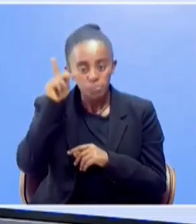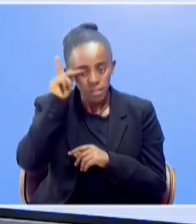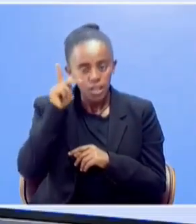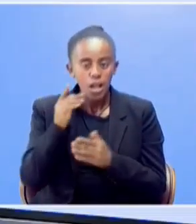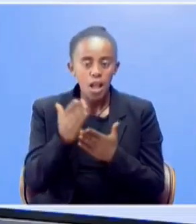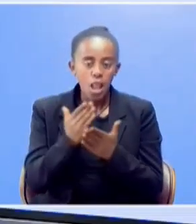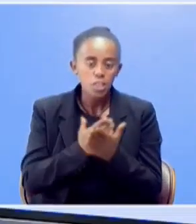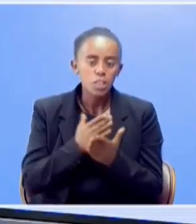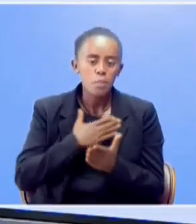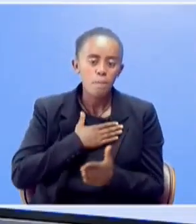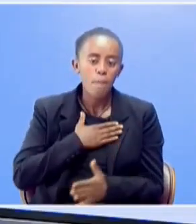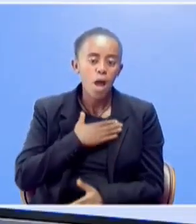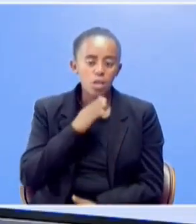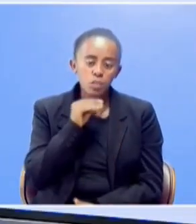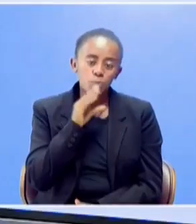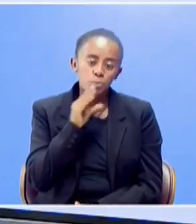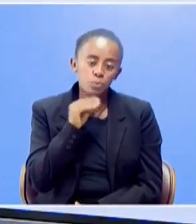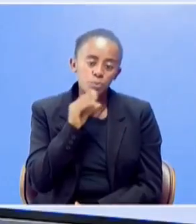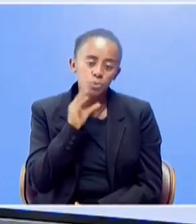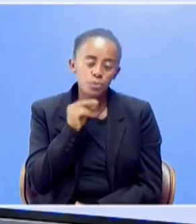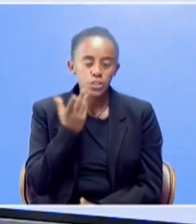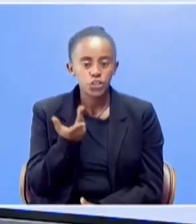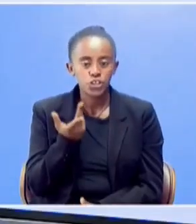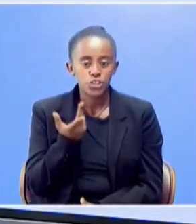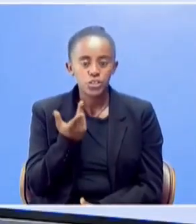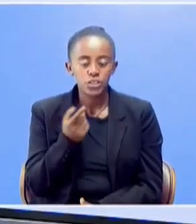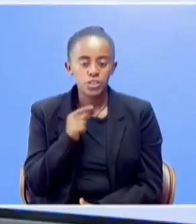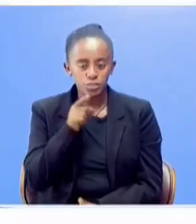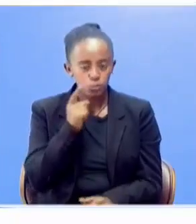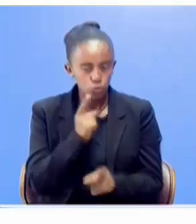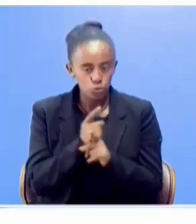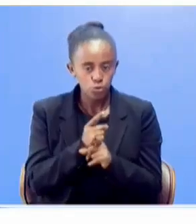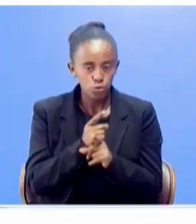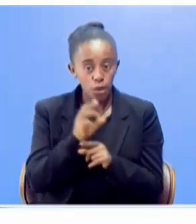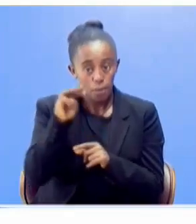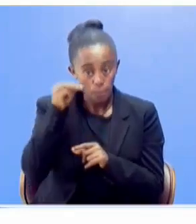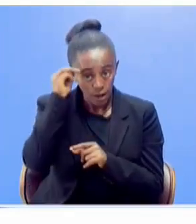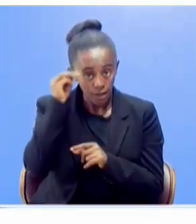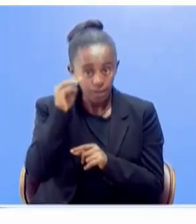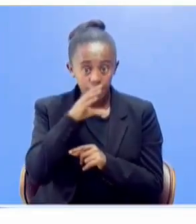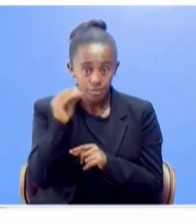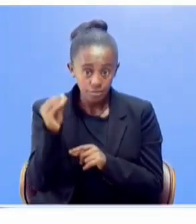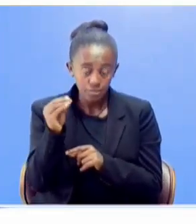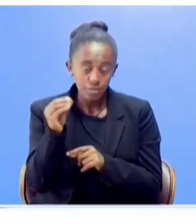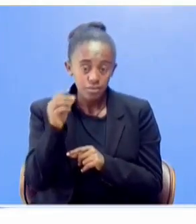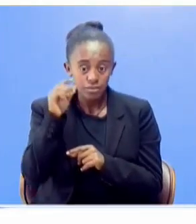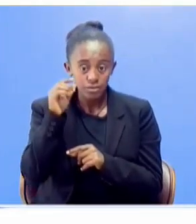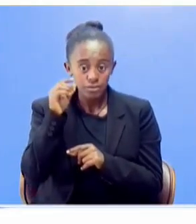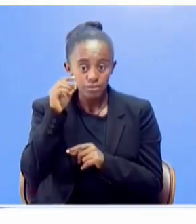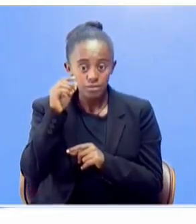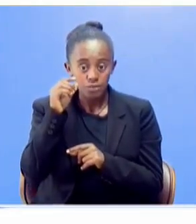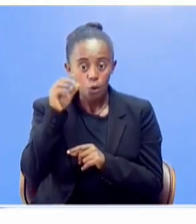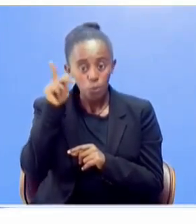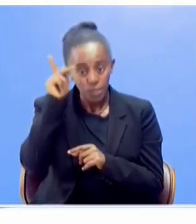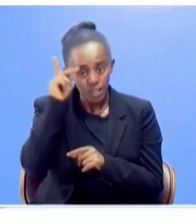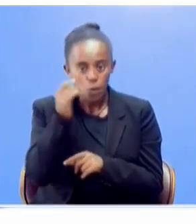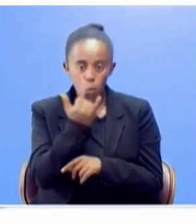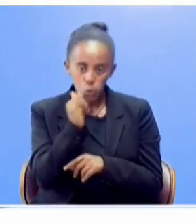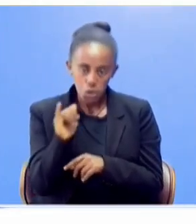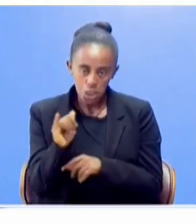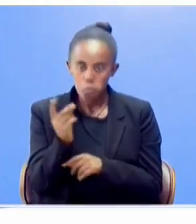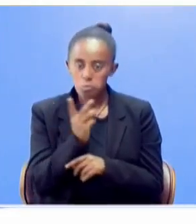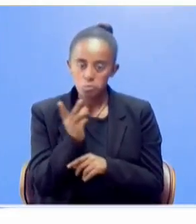speech. Yes? I'm sure you say Mark and Peter or they, yeah?